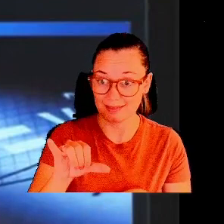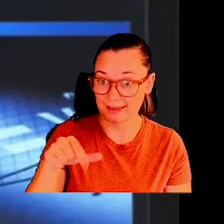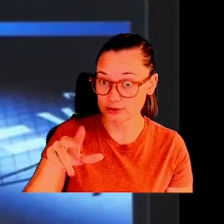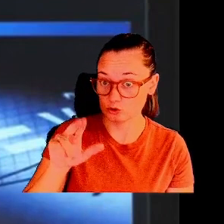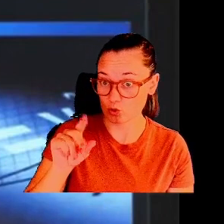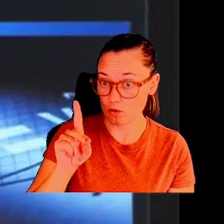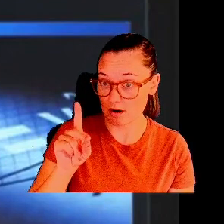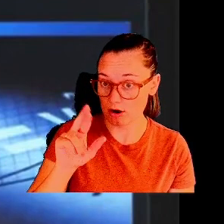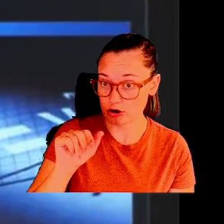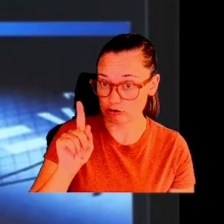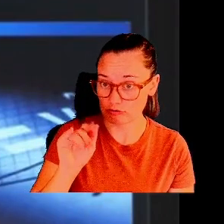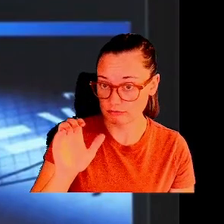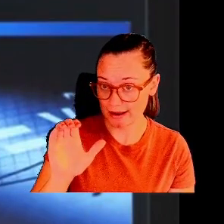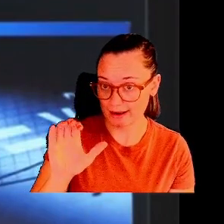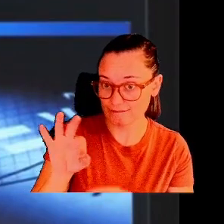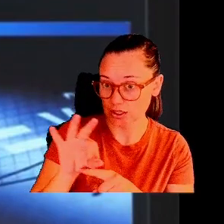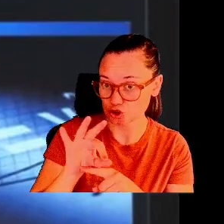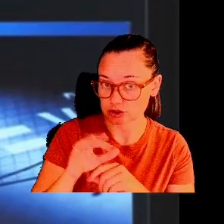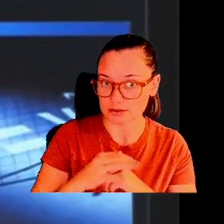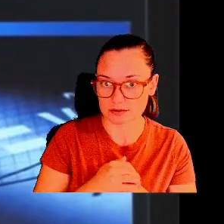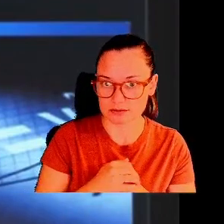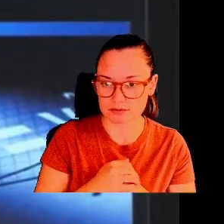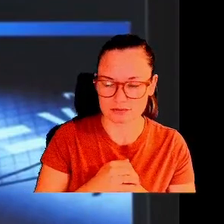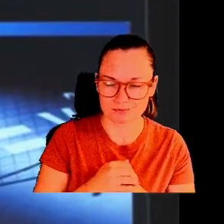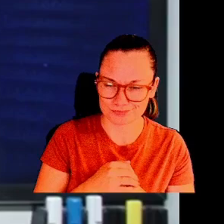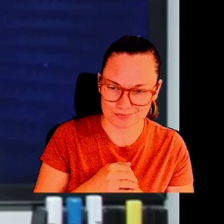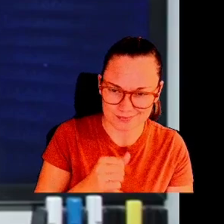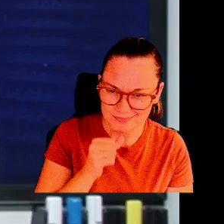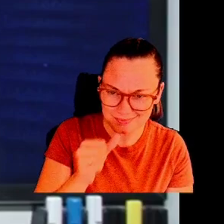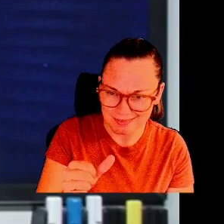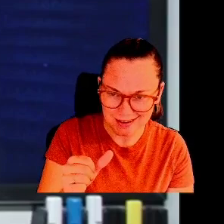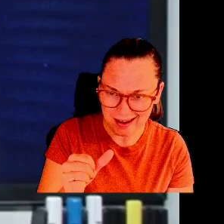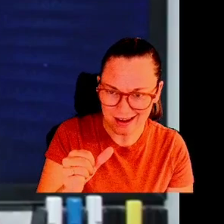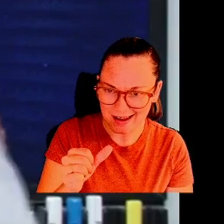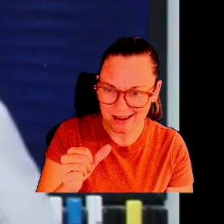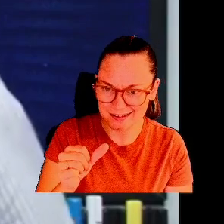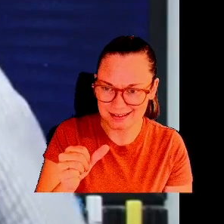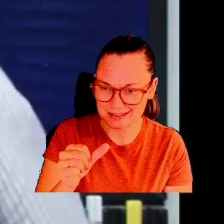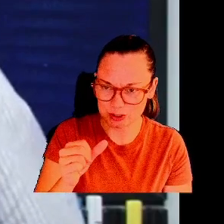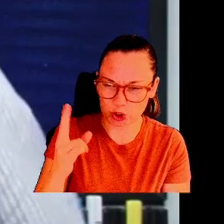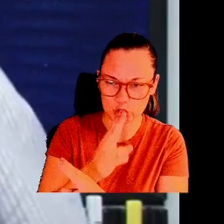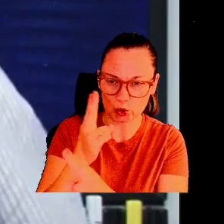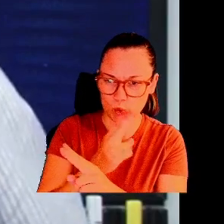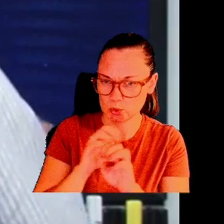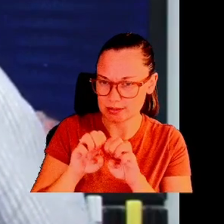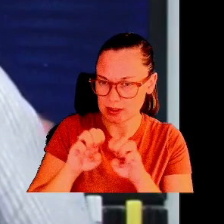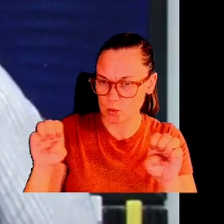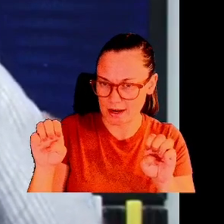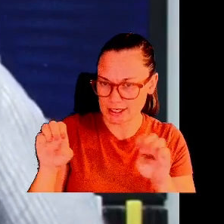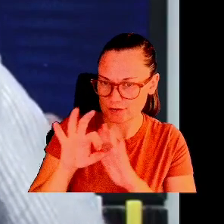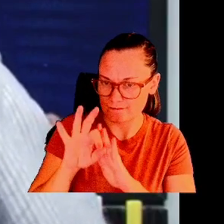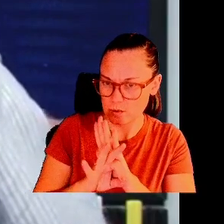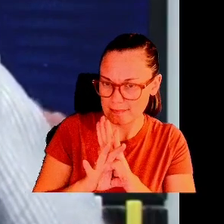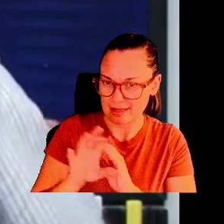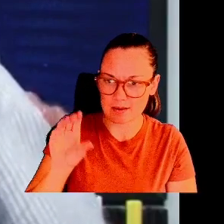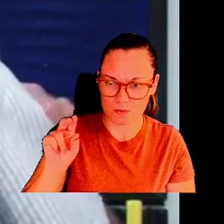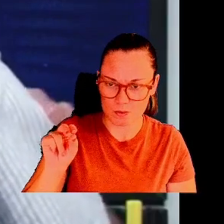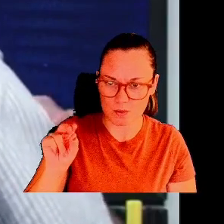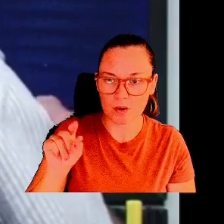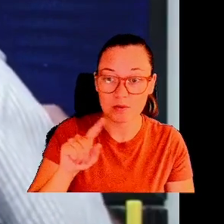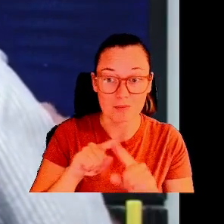function. Now, we're not even going to find its equation, but I can guarantee you that